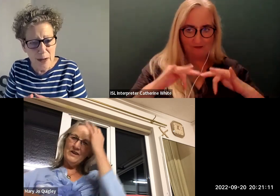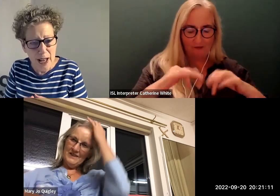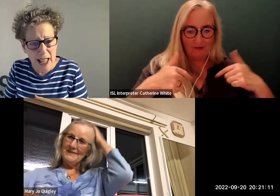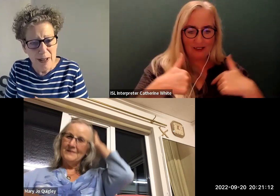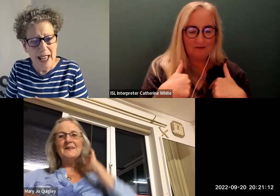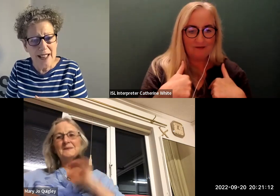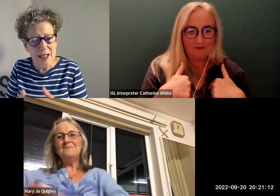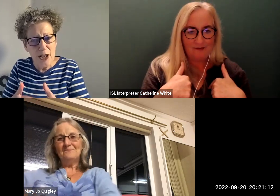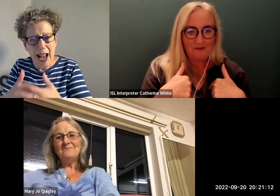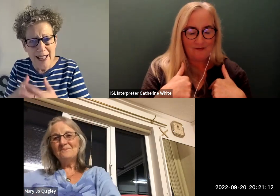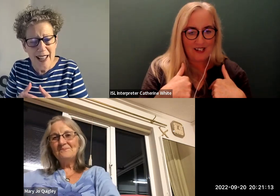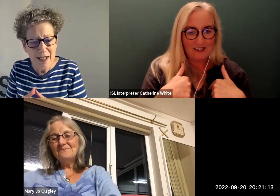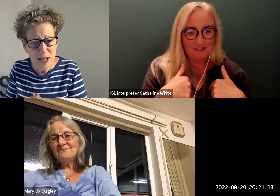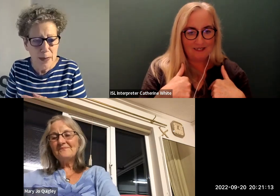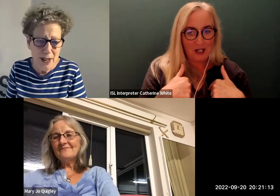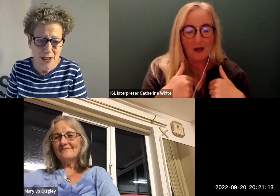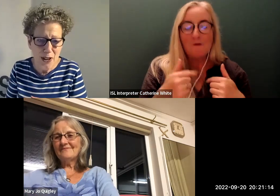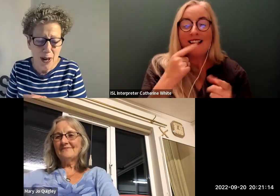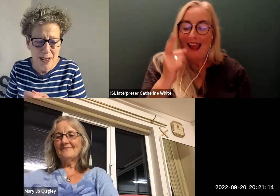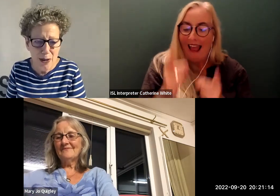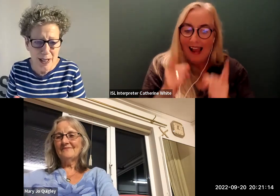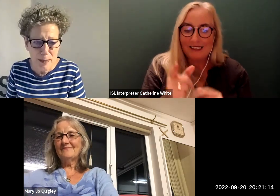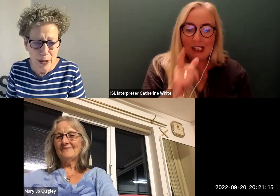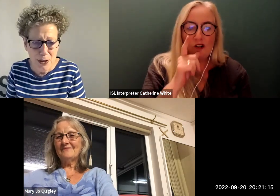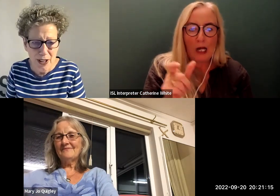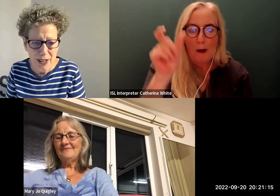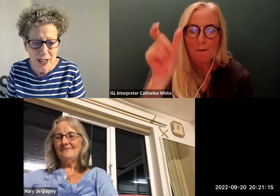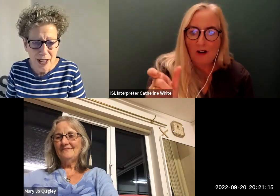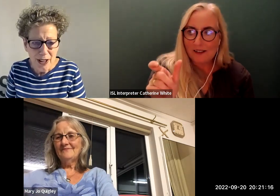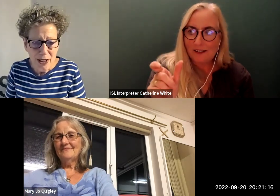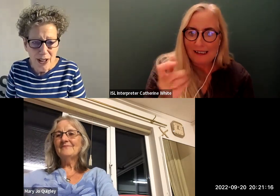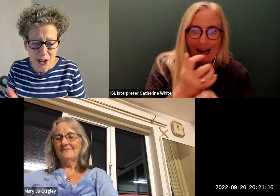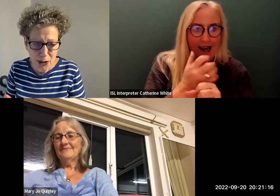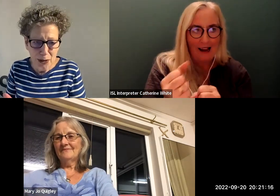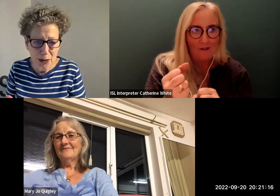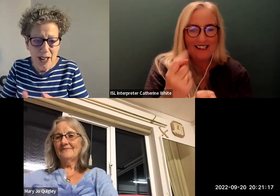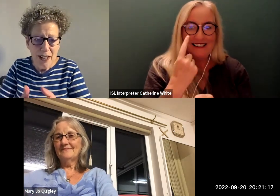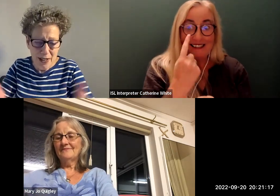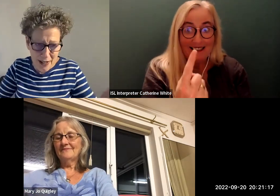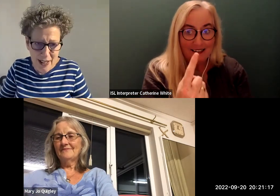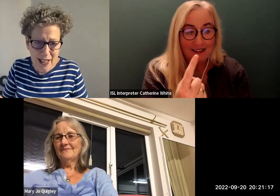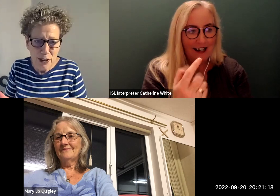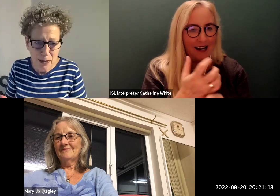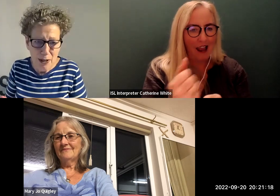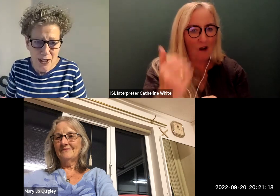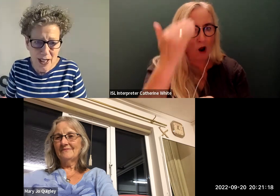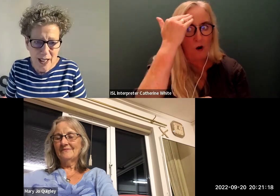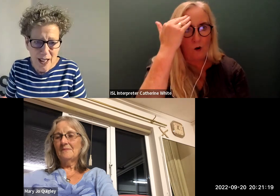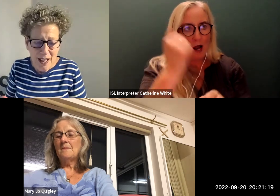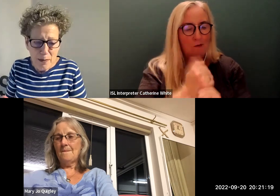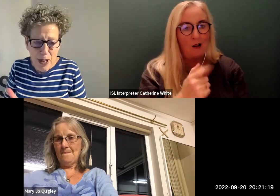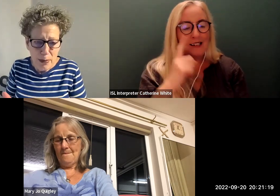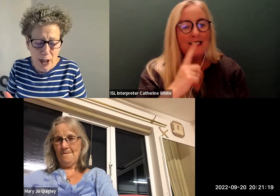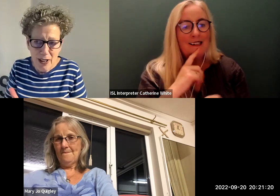It was Well, yeah, yeah. it's, you know, as a hearing person who has Mm, no exposure to the deaf